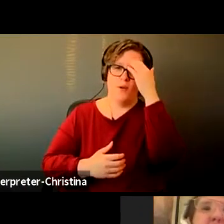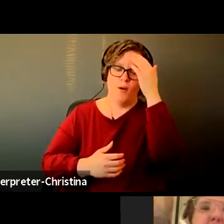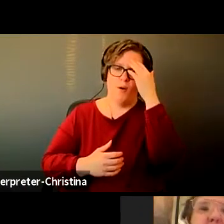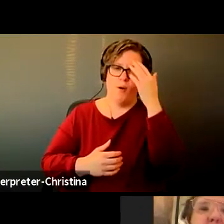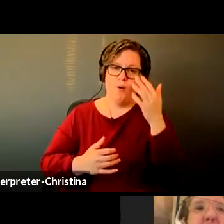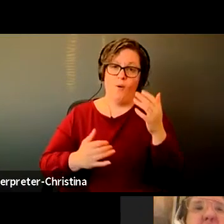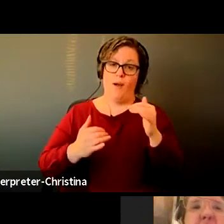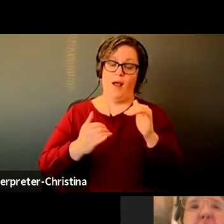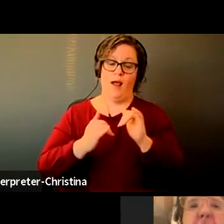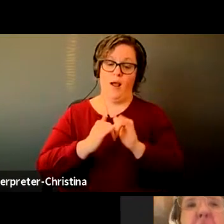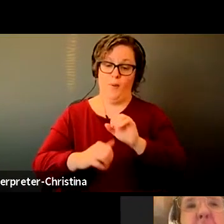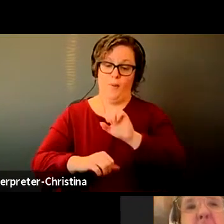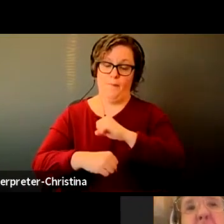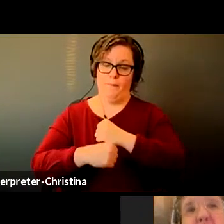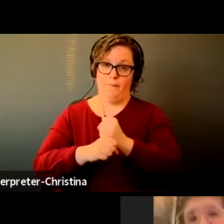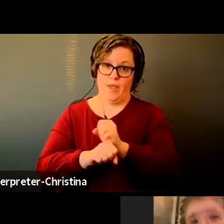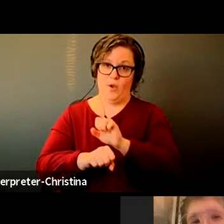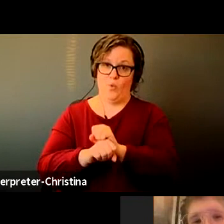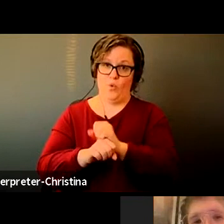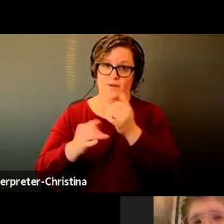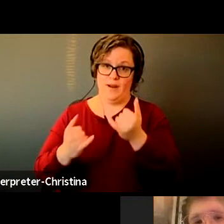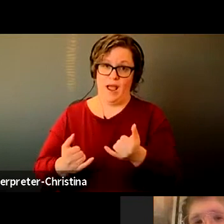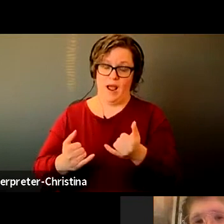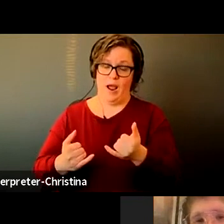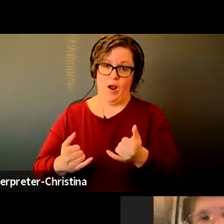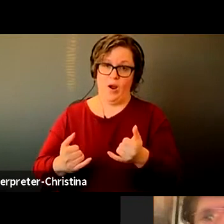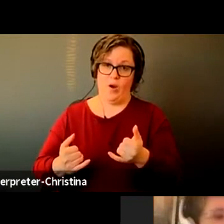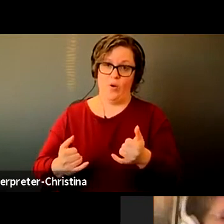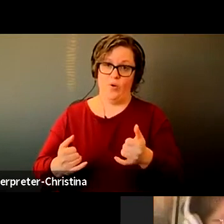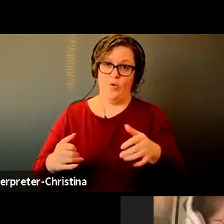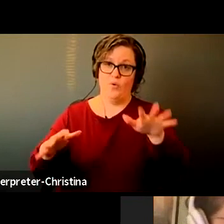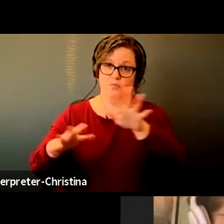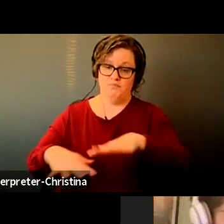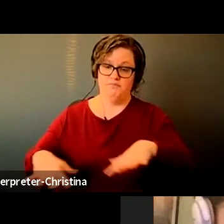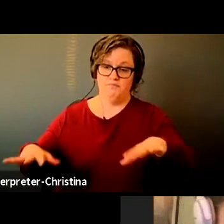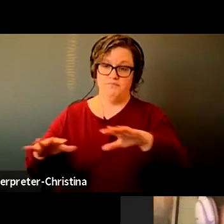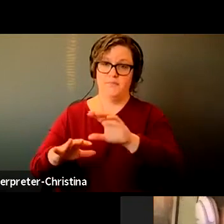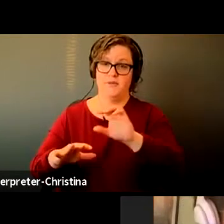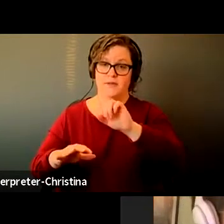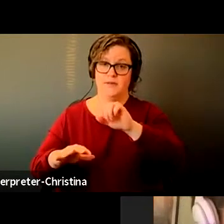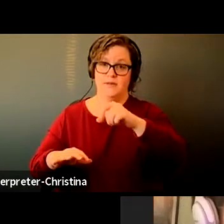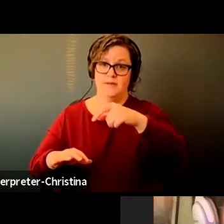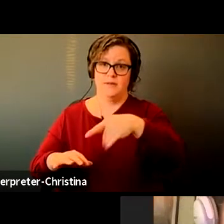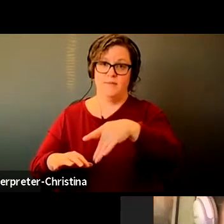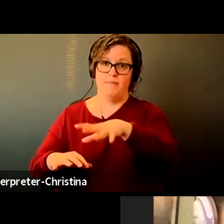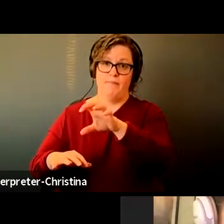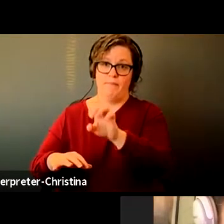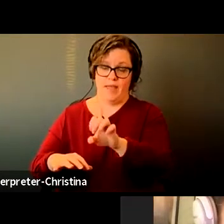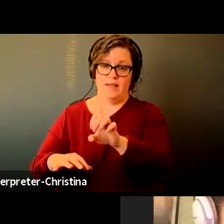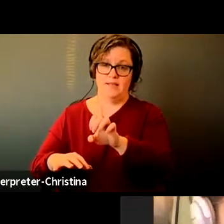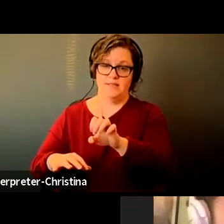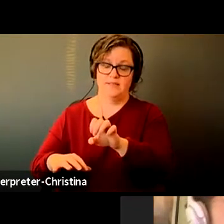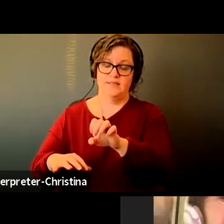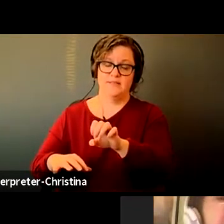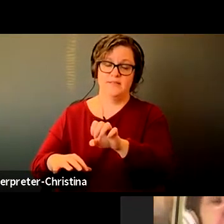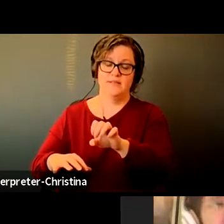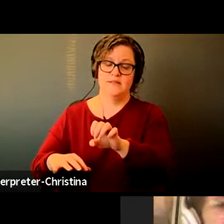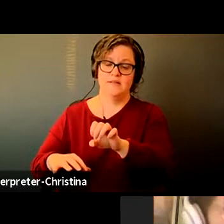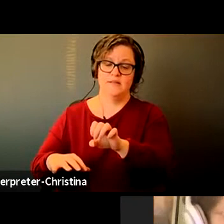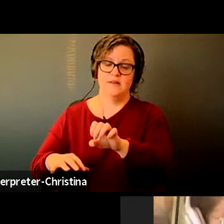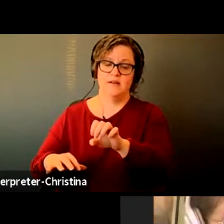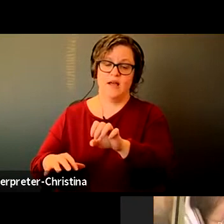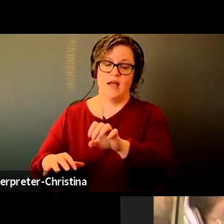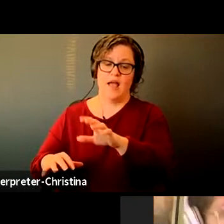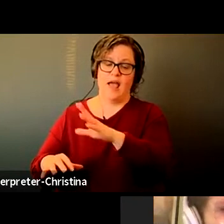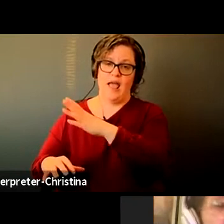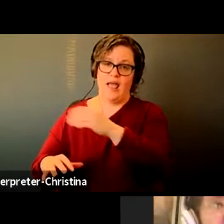in a physical space, having performed in so many gatherings you curated in Montreal. How have you been navigating the art world